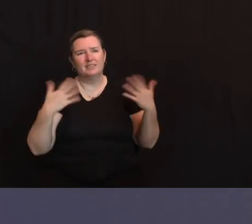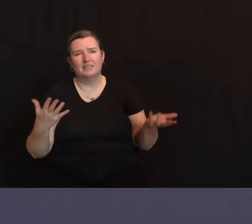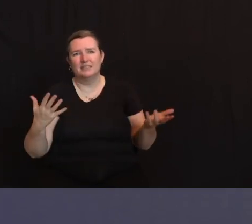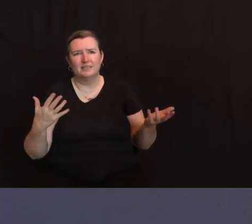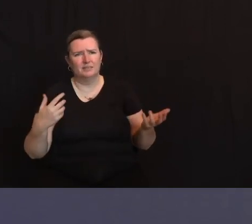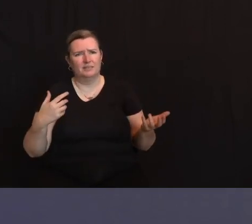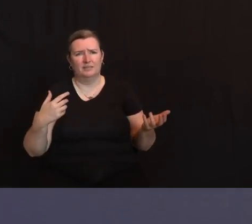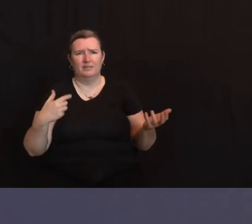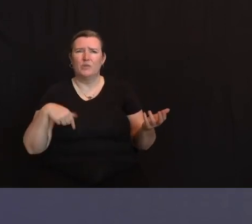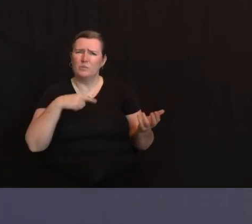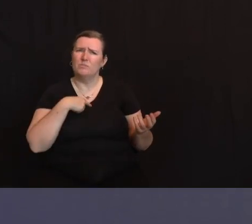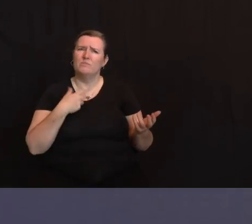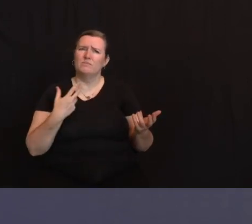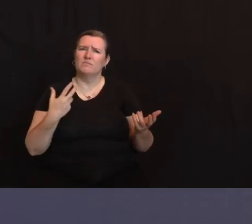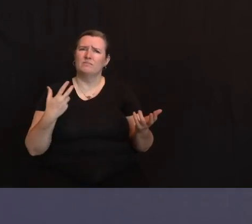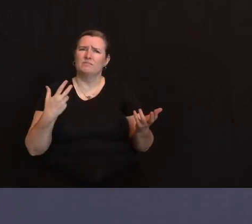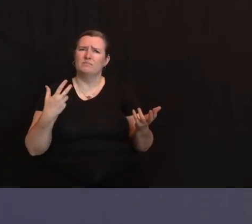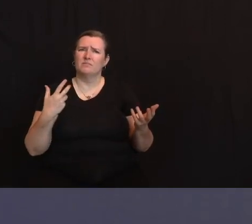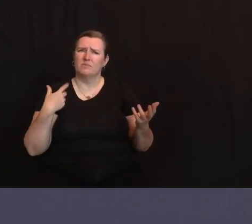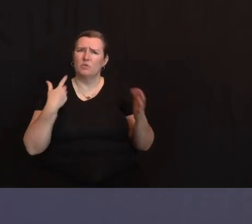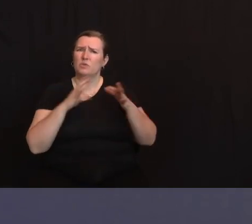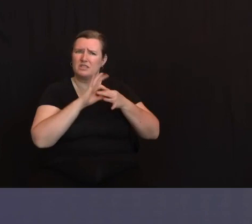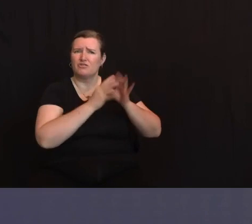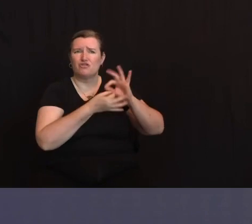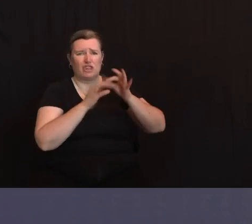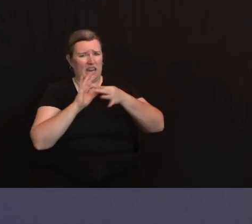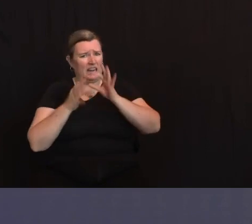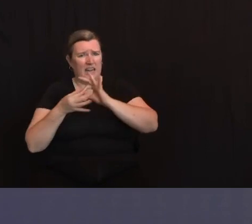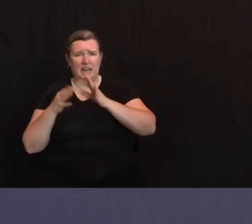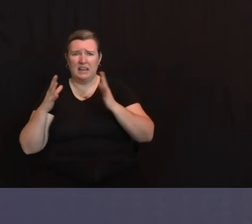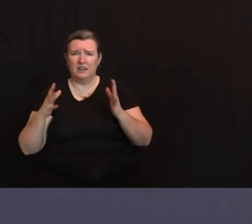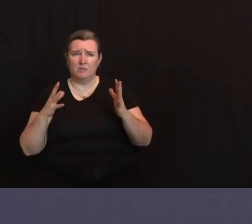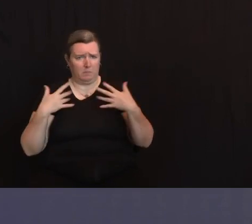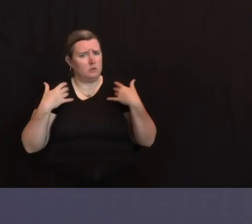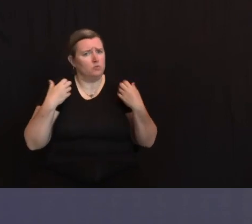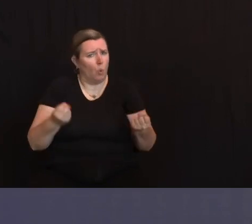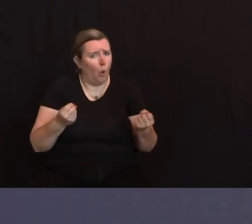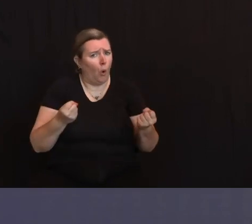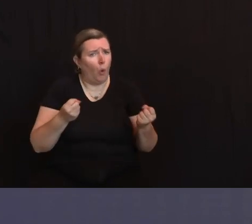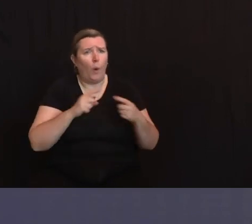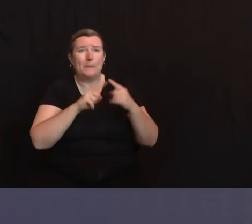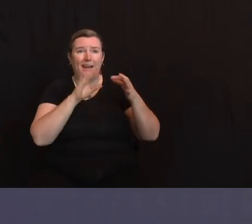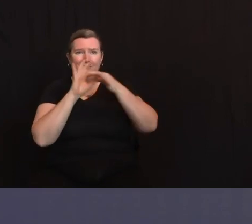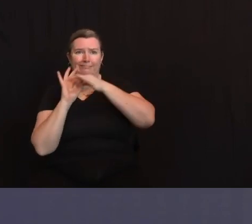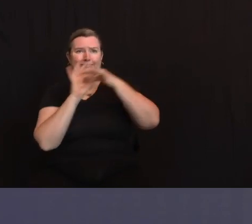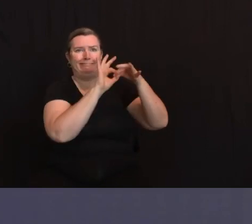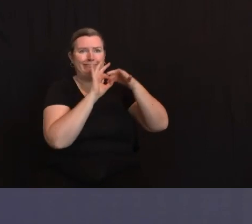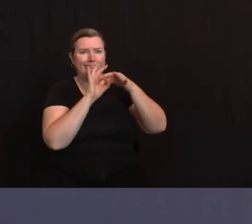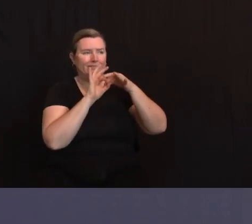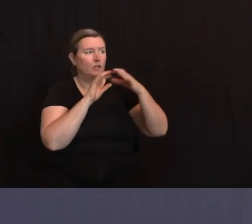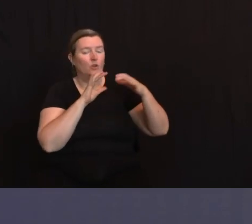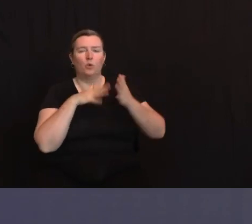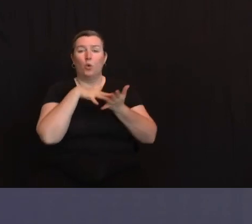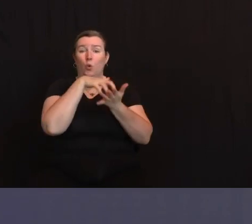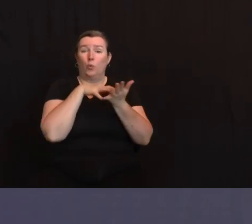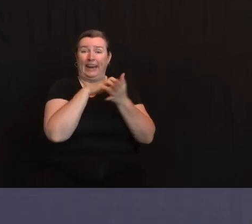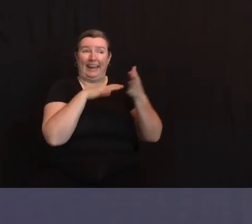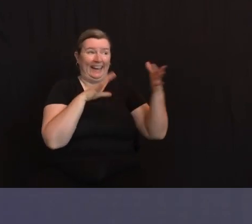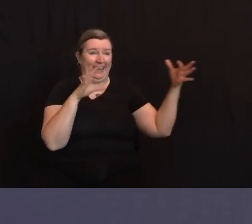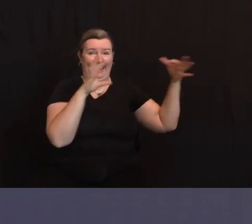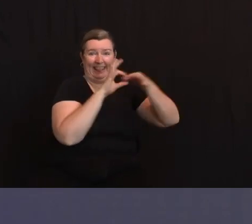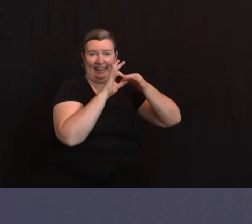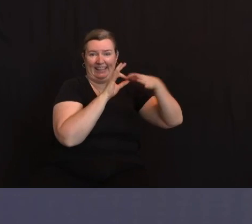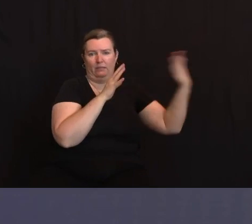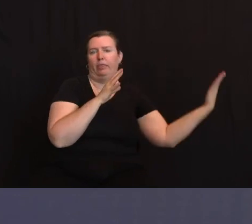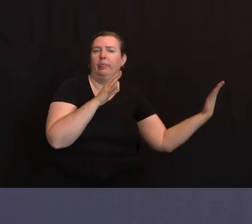So I wrote, Governor Christie. Yeah, I did see that. So I would just say a